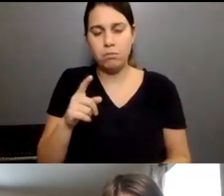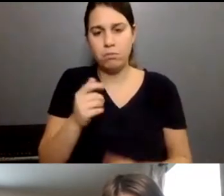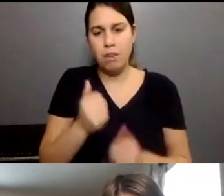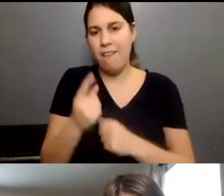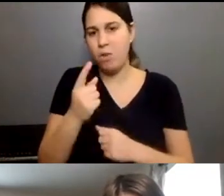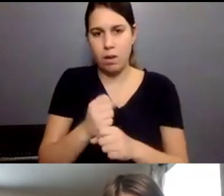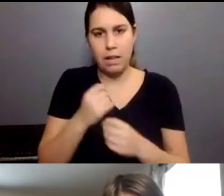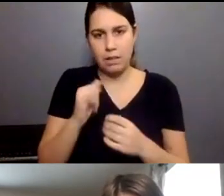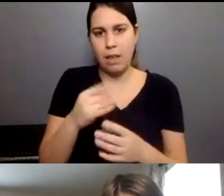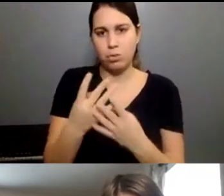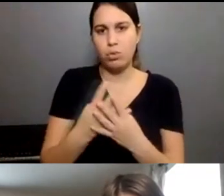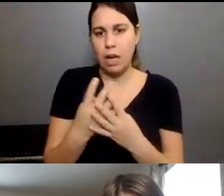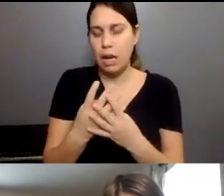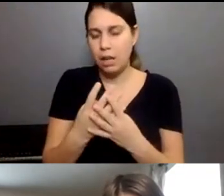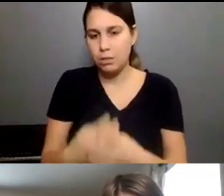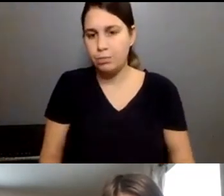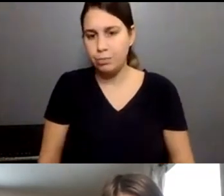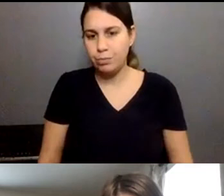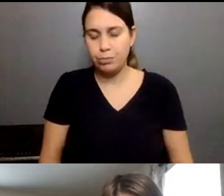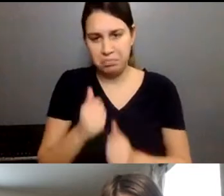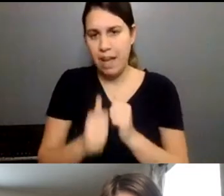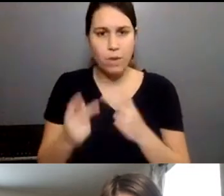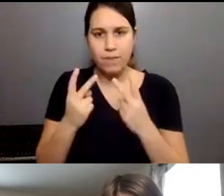for the most part, we do ask every visit.